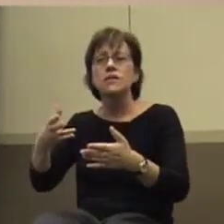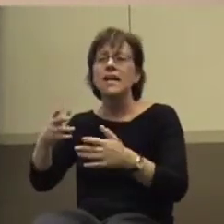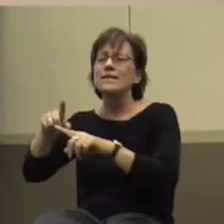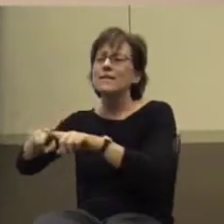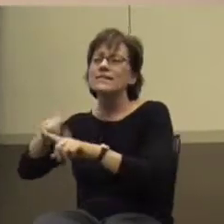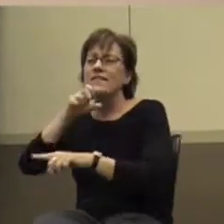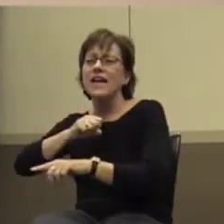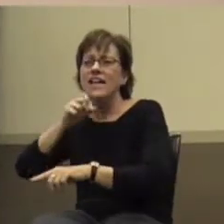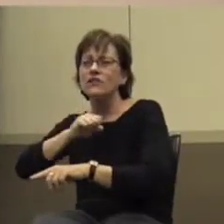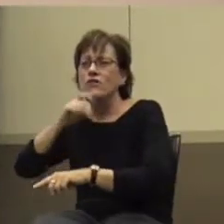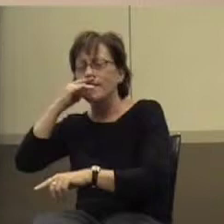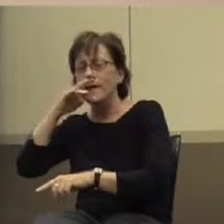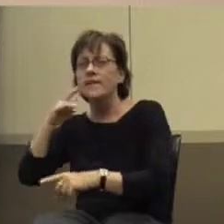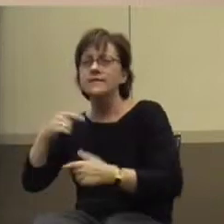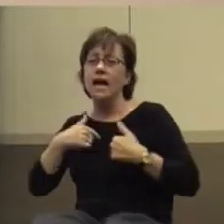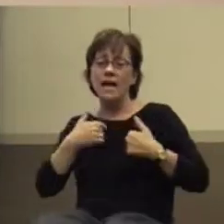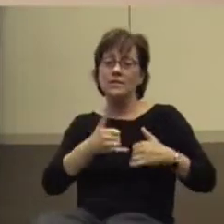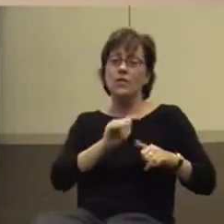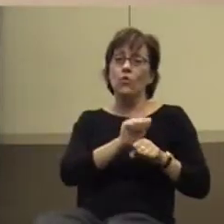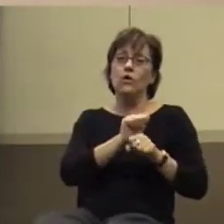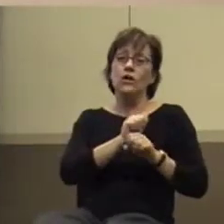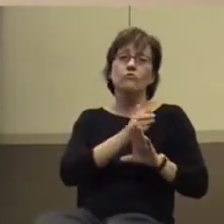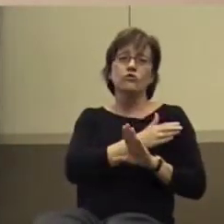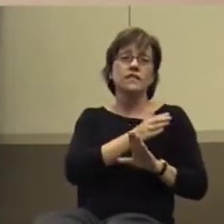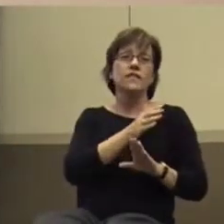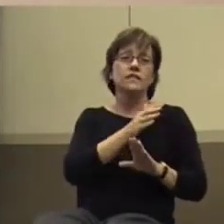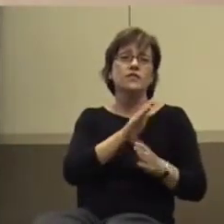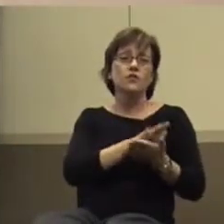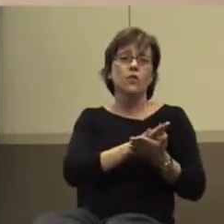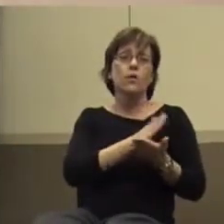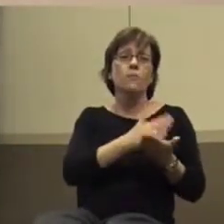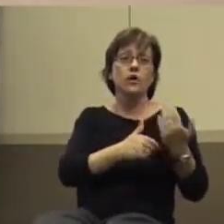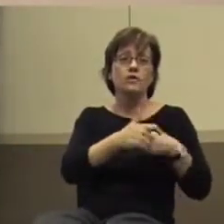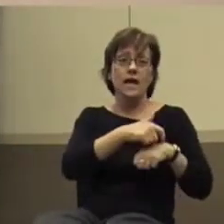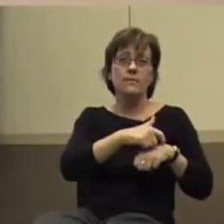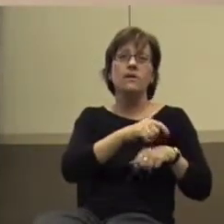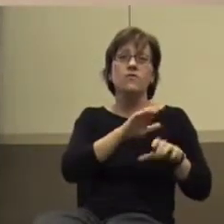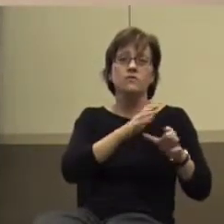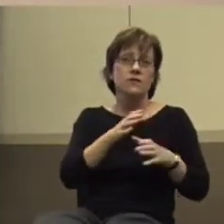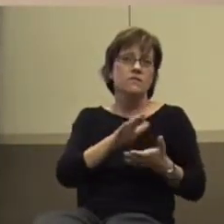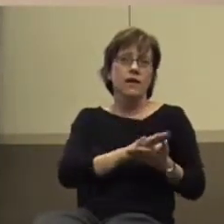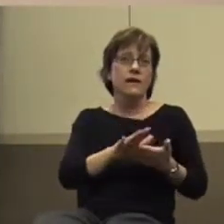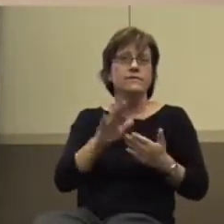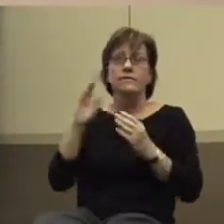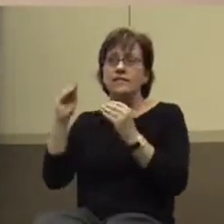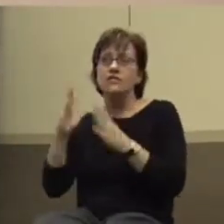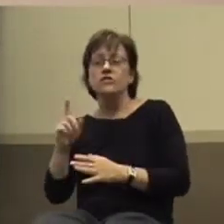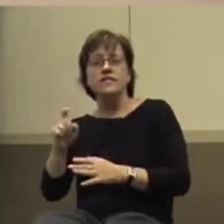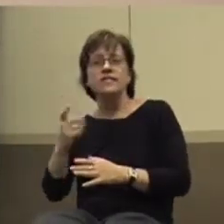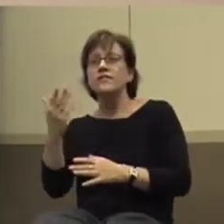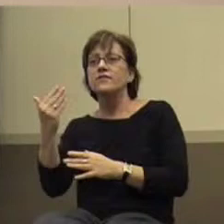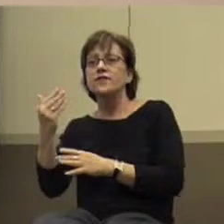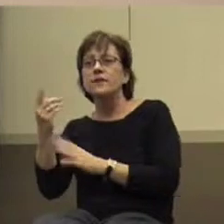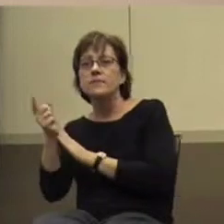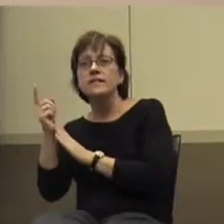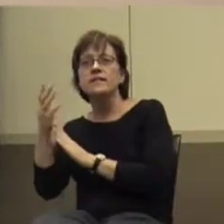look in those classes, it's nice. You know, the teacher needs to 15 minutes, 15 minutes, 15 minutes, you know, don't go beyond that.